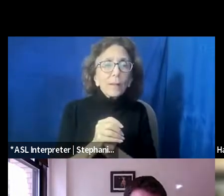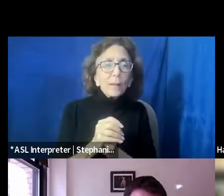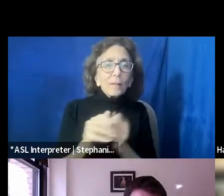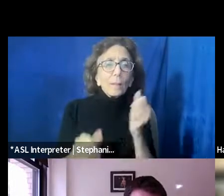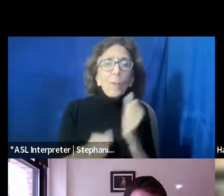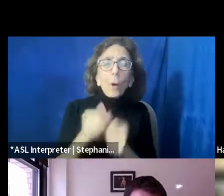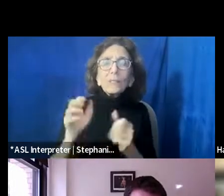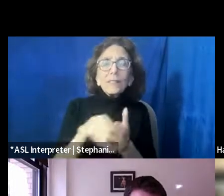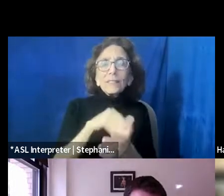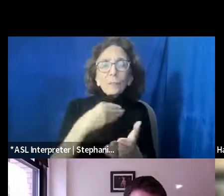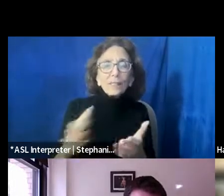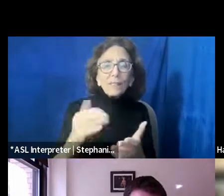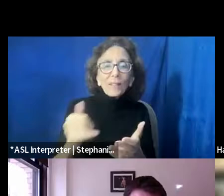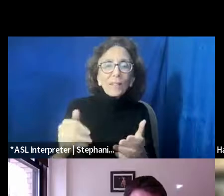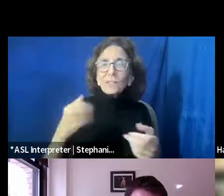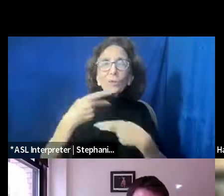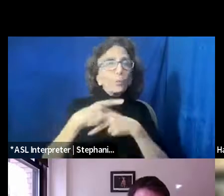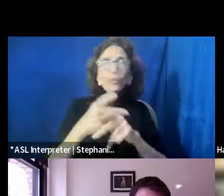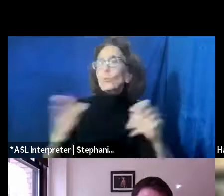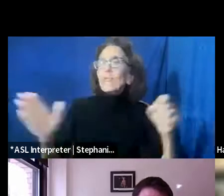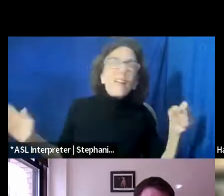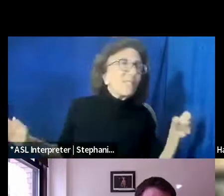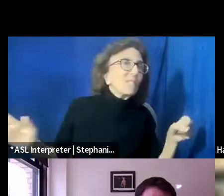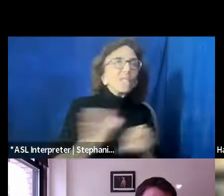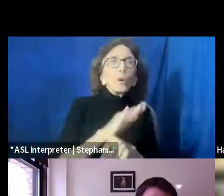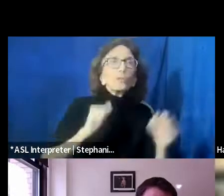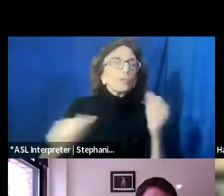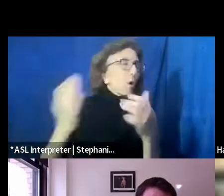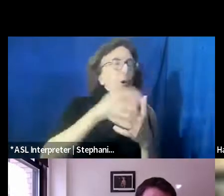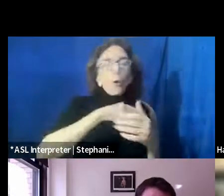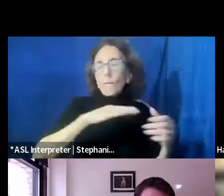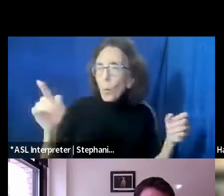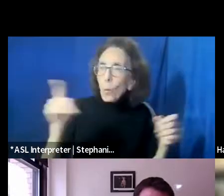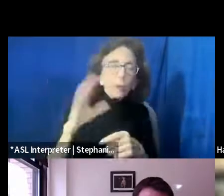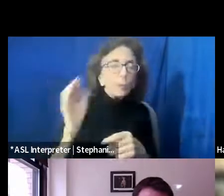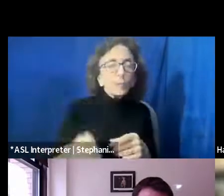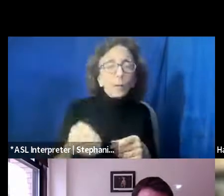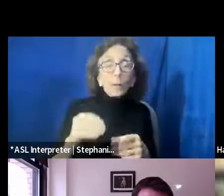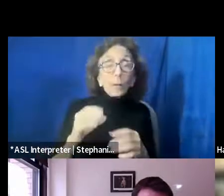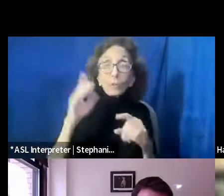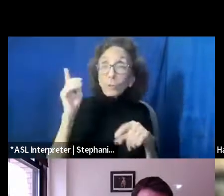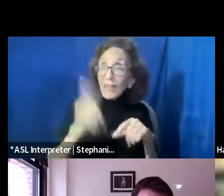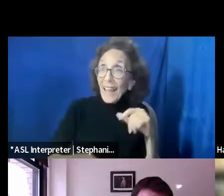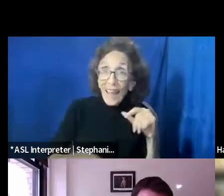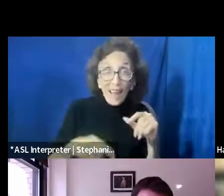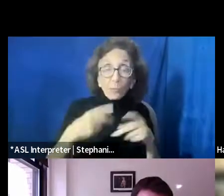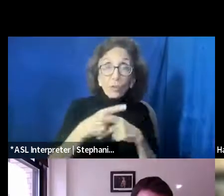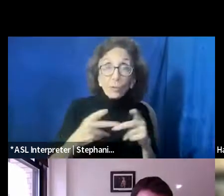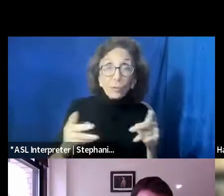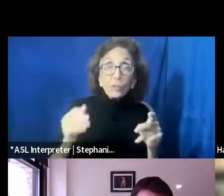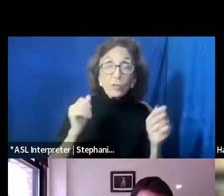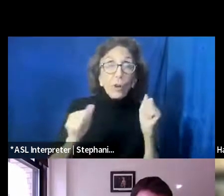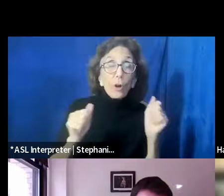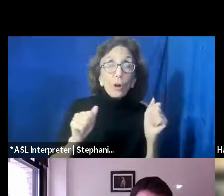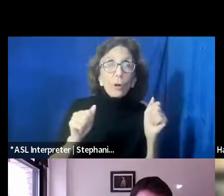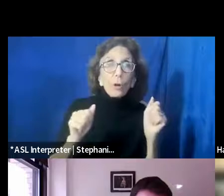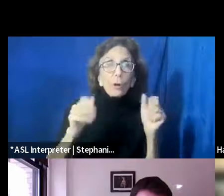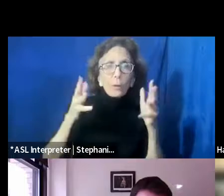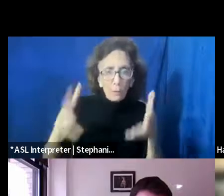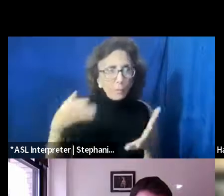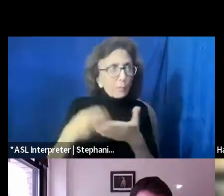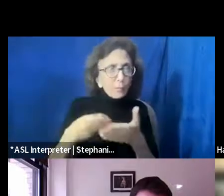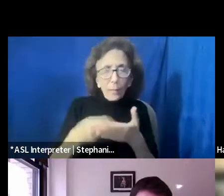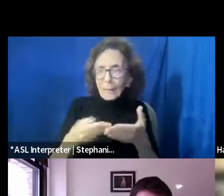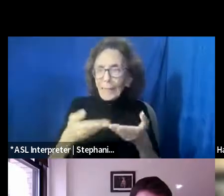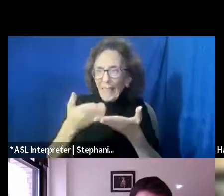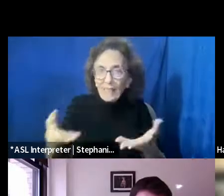is produce full shows. So when you can't do that, you suddenly have a lot of like resources floating